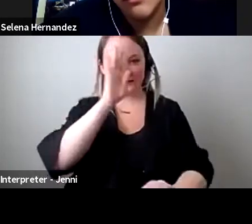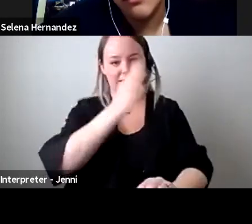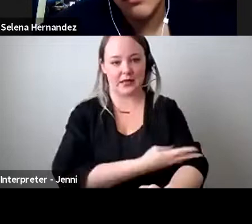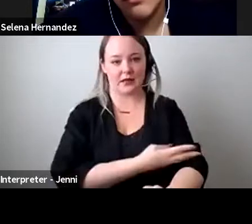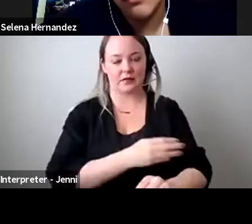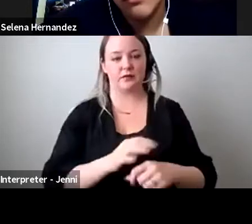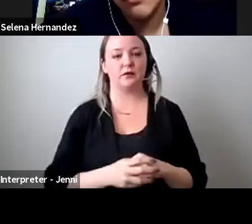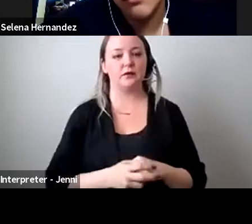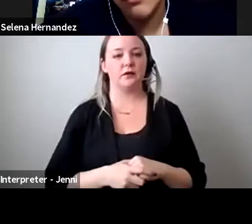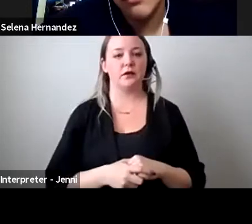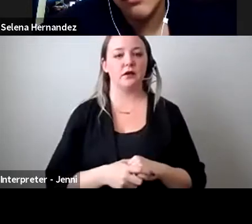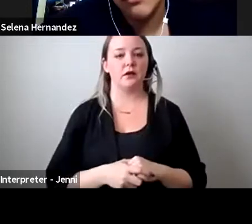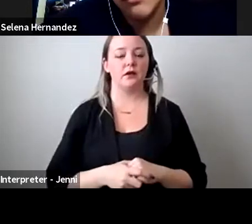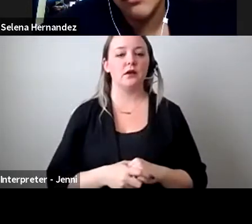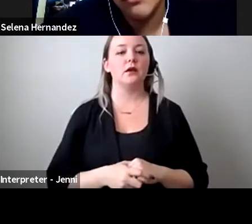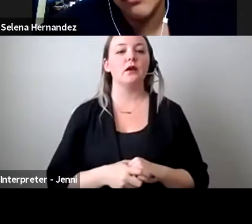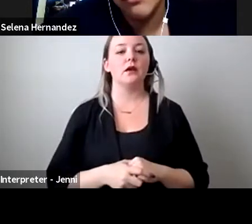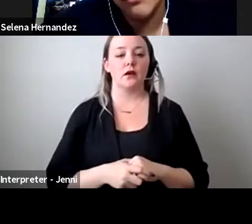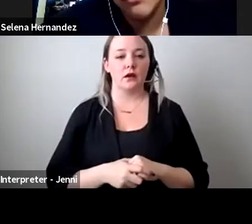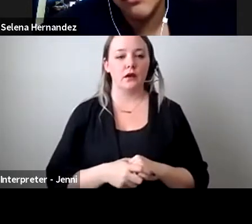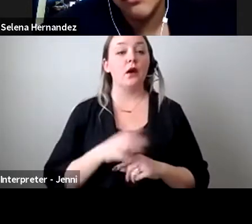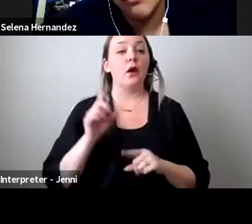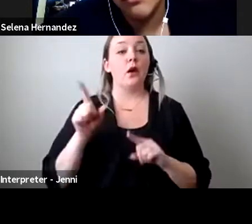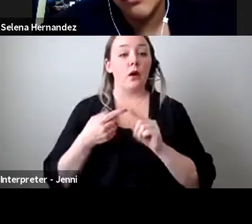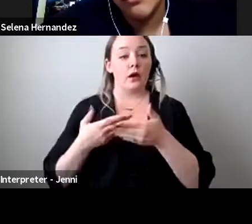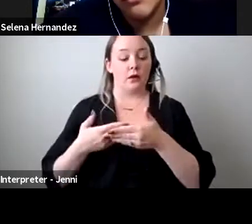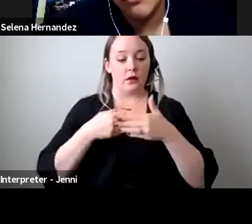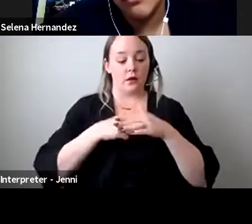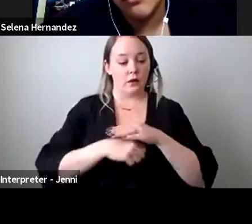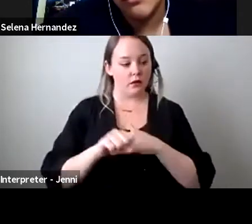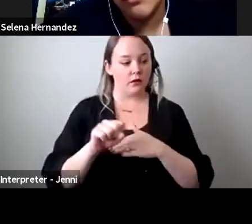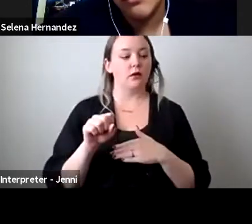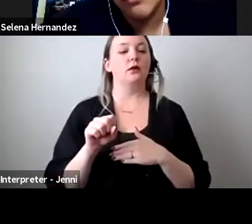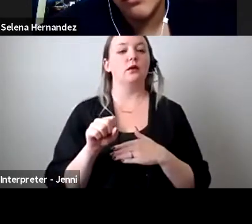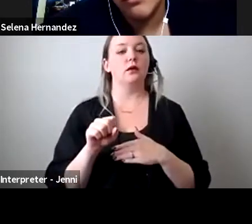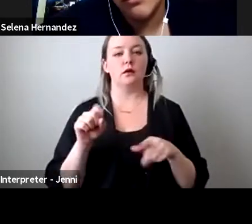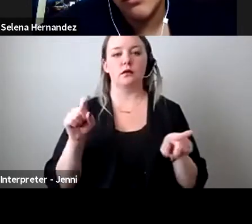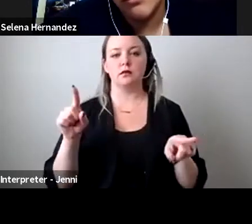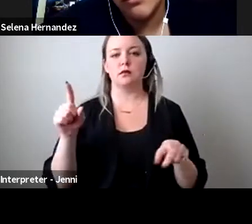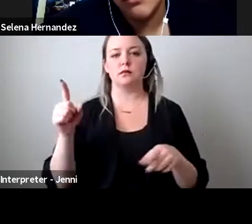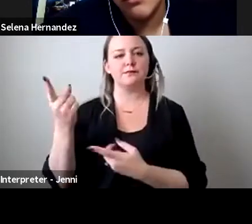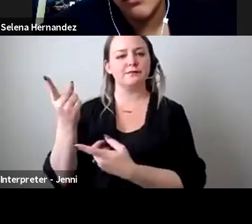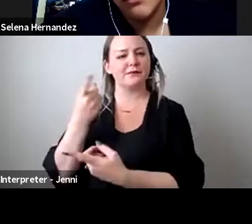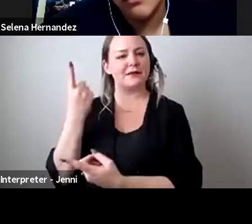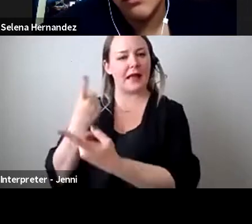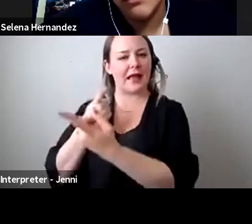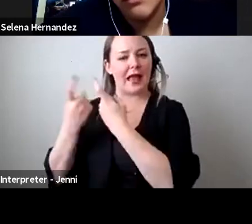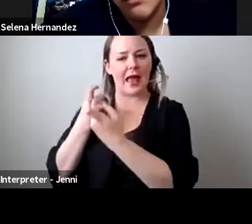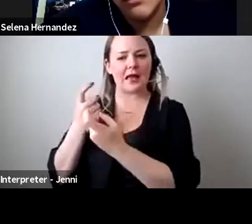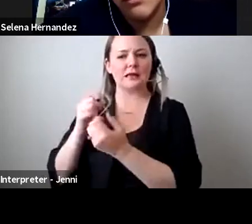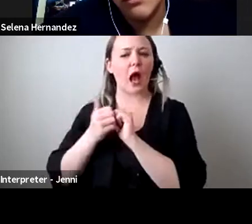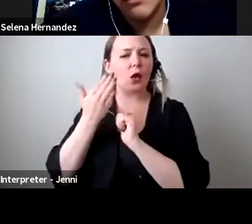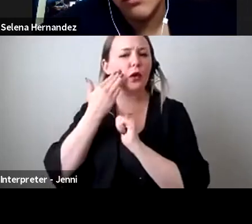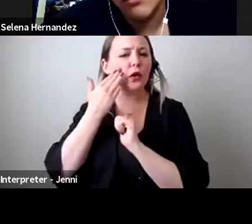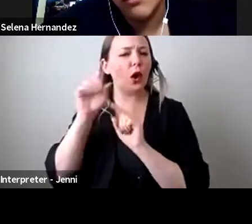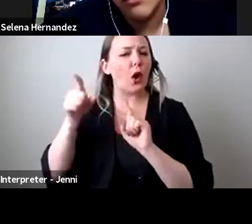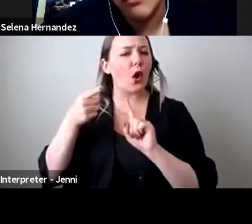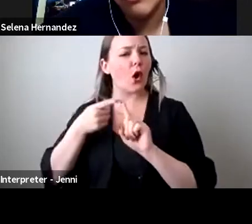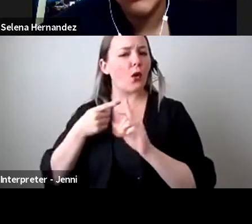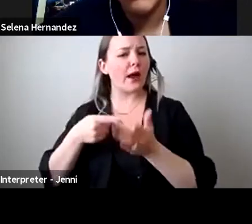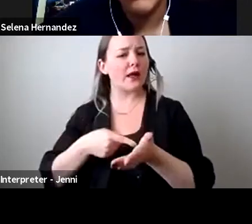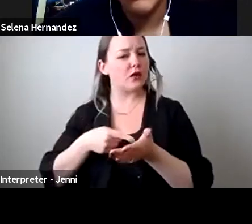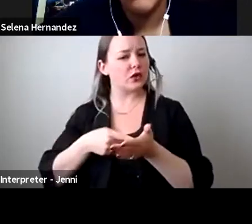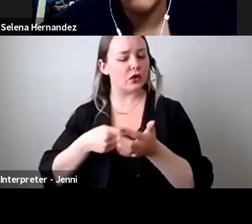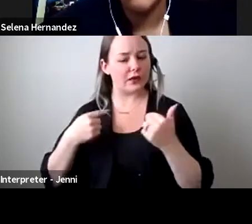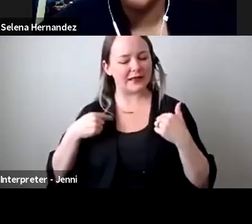While I was having him, they asked me, "Oh, wow, how did you know when your due date was?" Because I was only a week ahead of